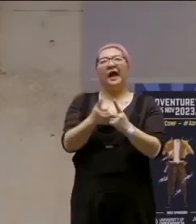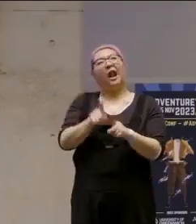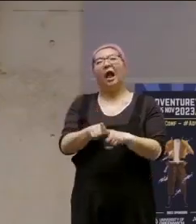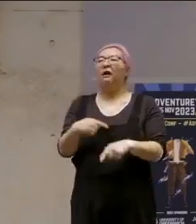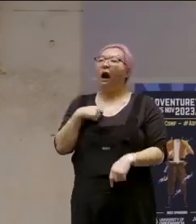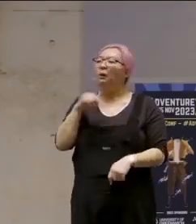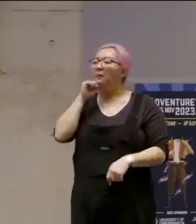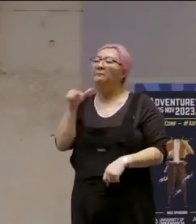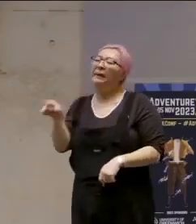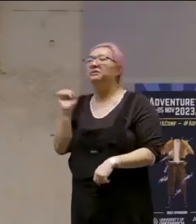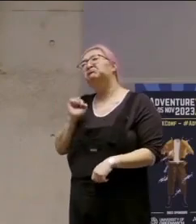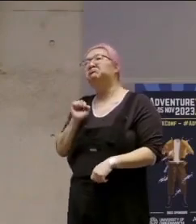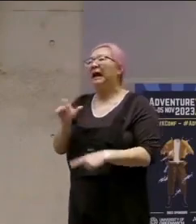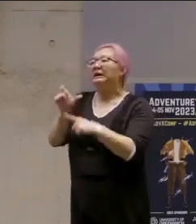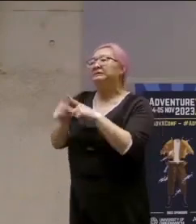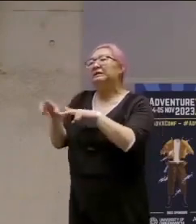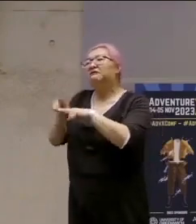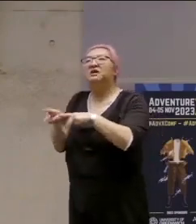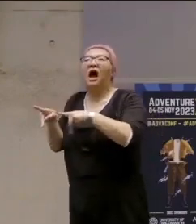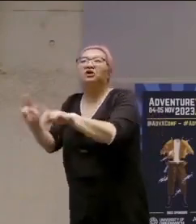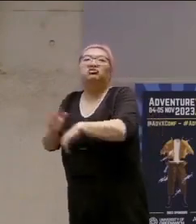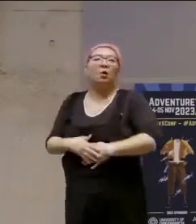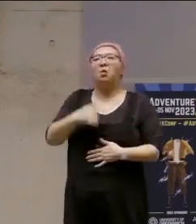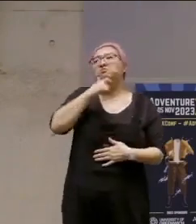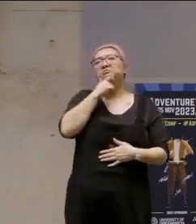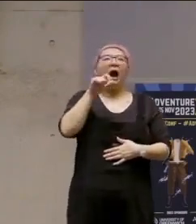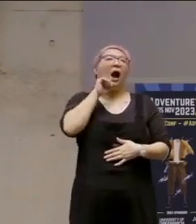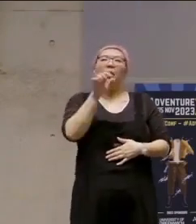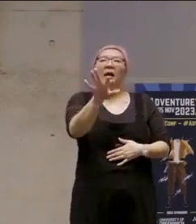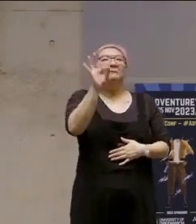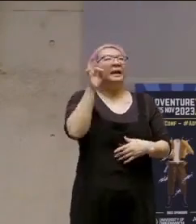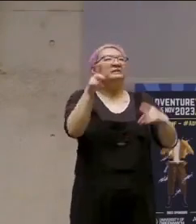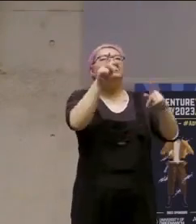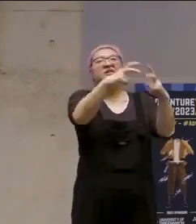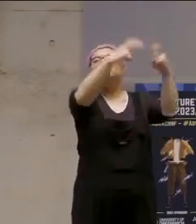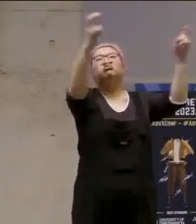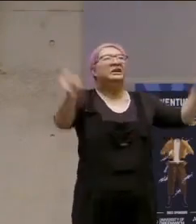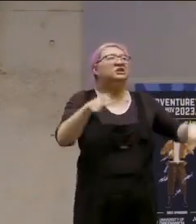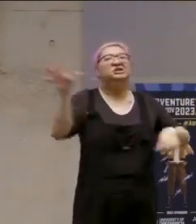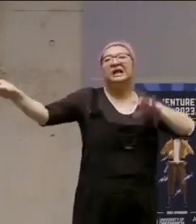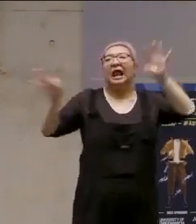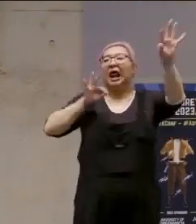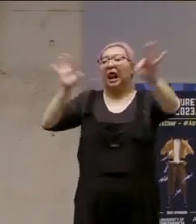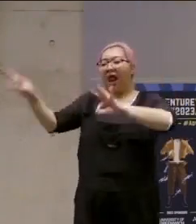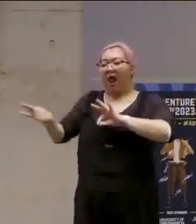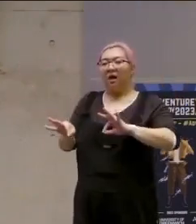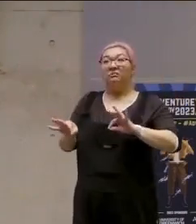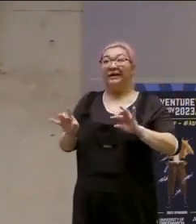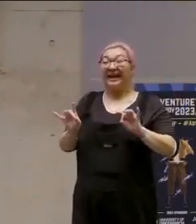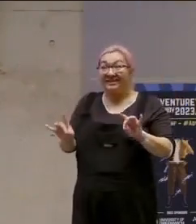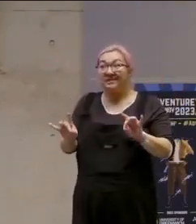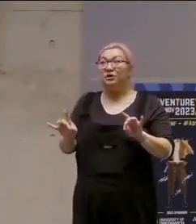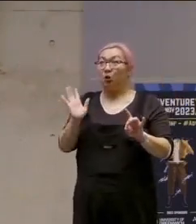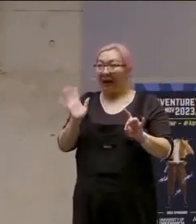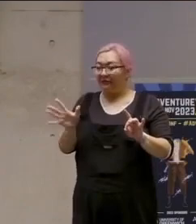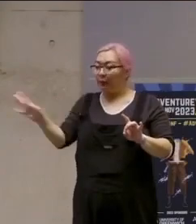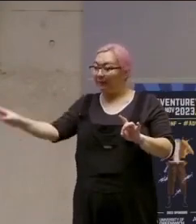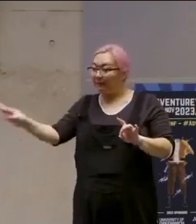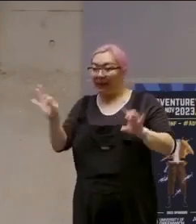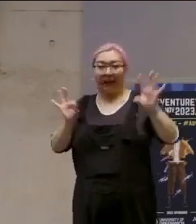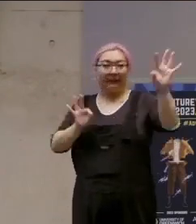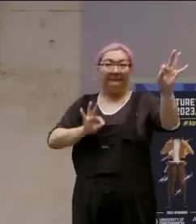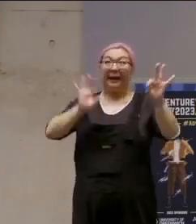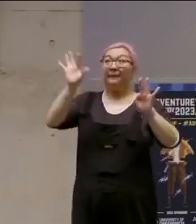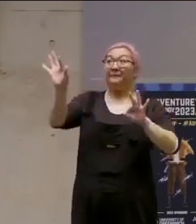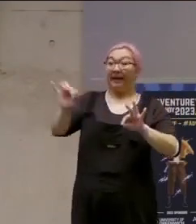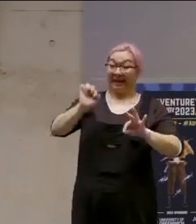I'm going to depict the Southeastern Line or the Jubilee Line. It's going, okay, how do I do this creatively? Have I seen anyone make pixel art